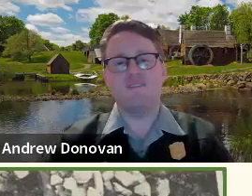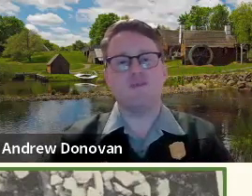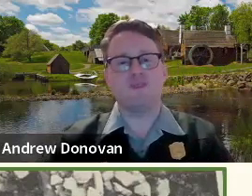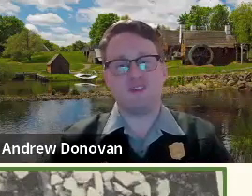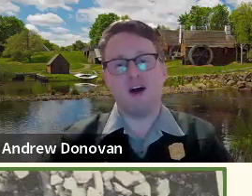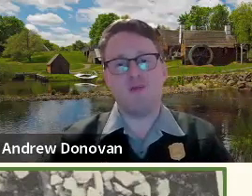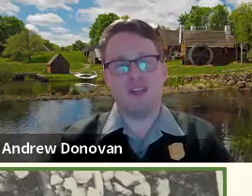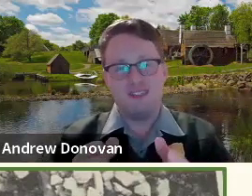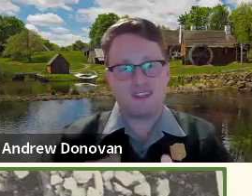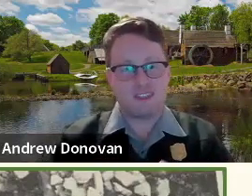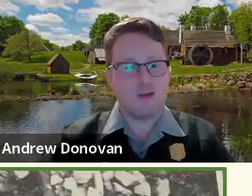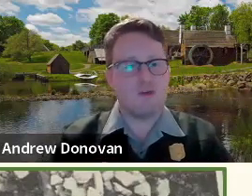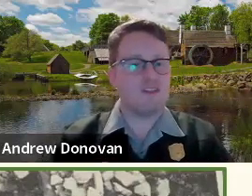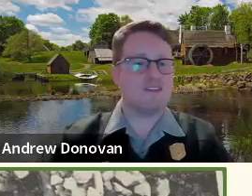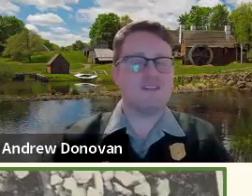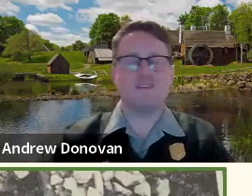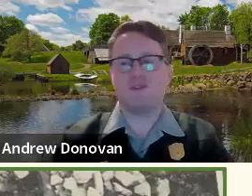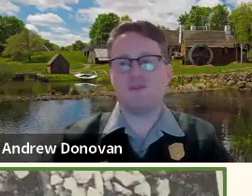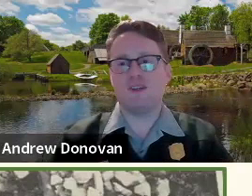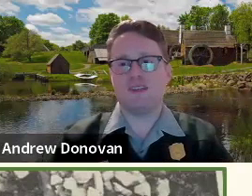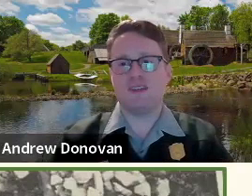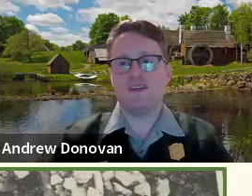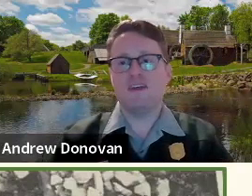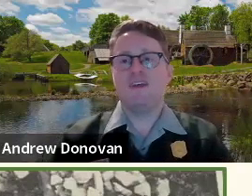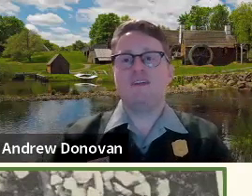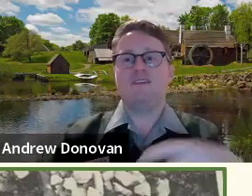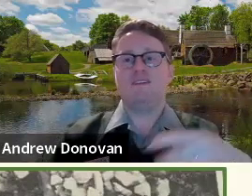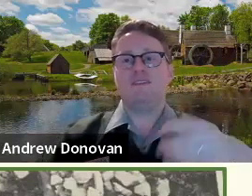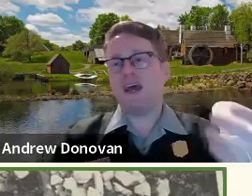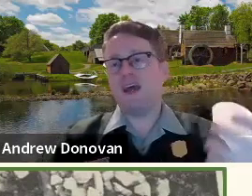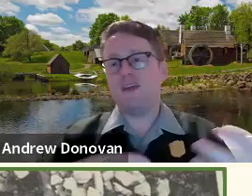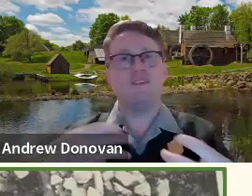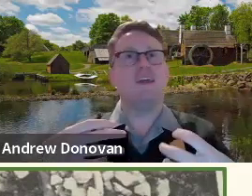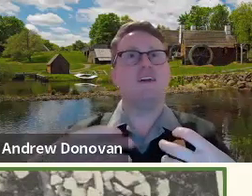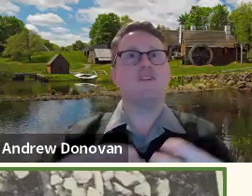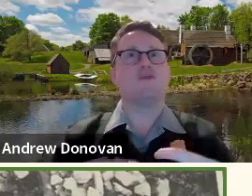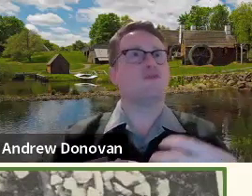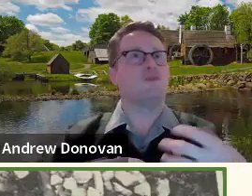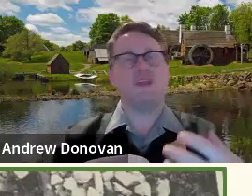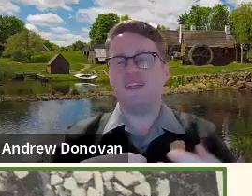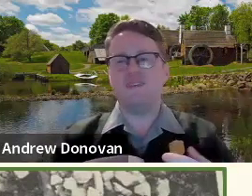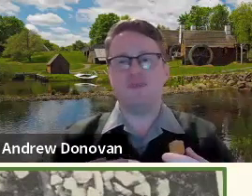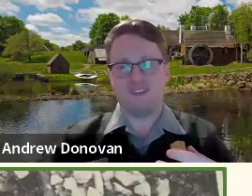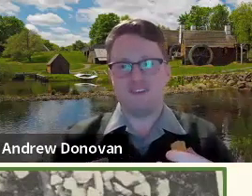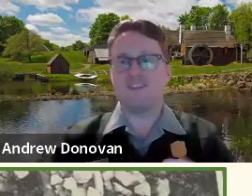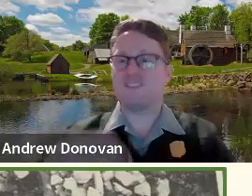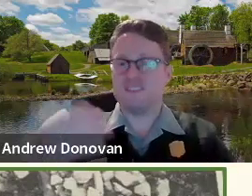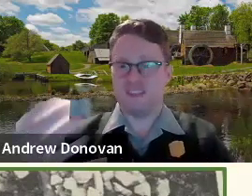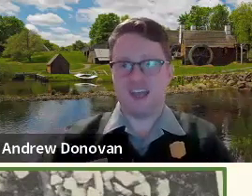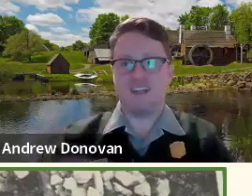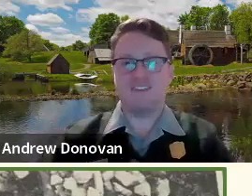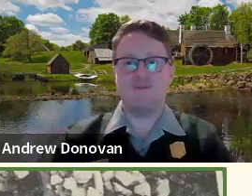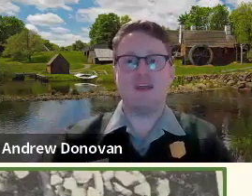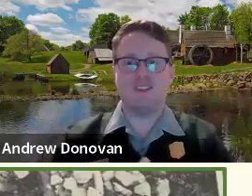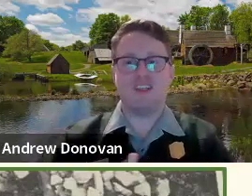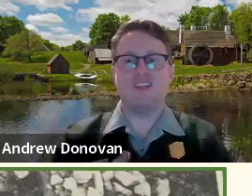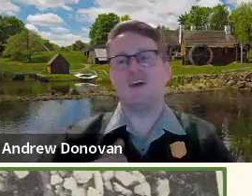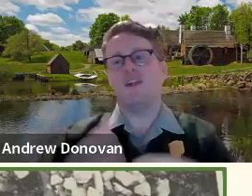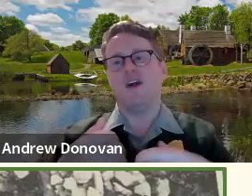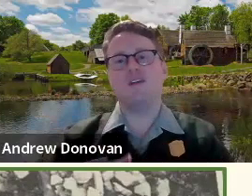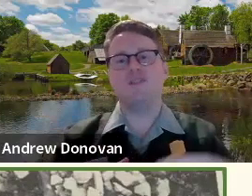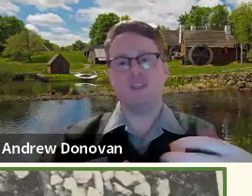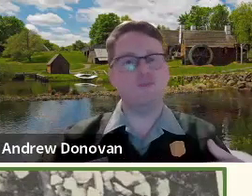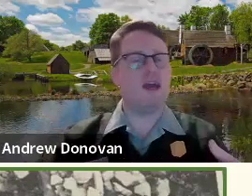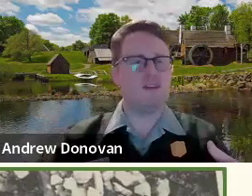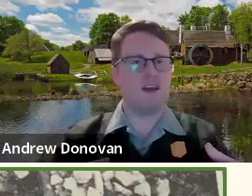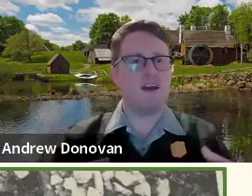making anything from saw blades, like that one in the center of the building, to scythes and other sort of bladed materials. Like Allison mentioned,